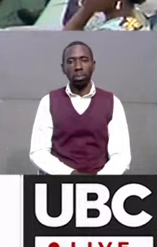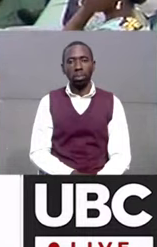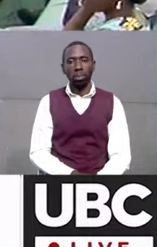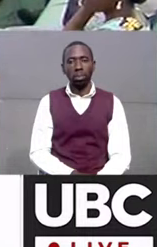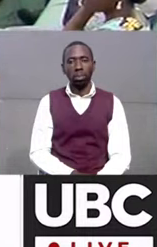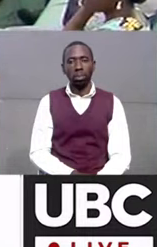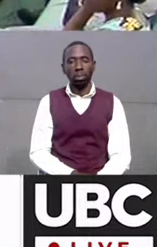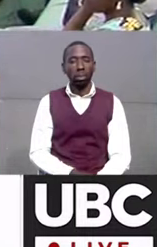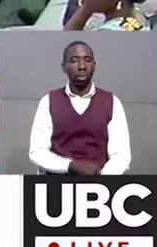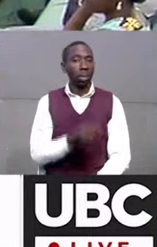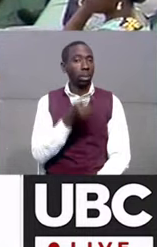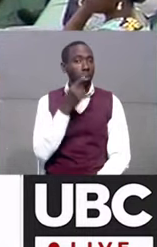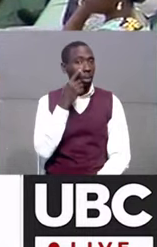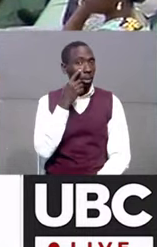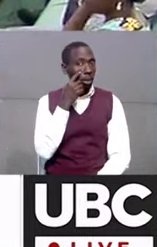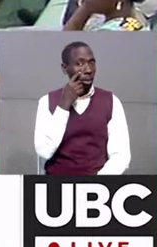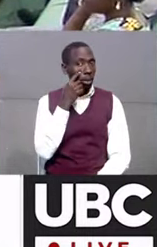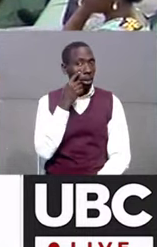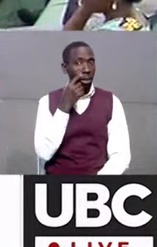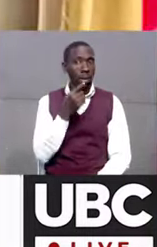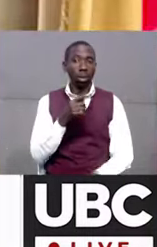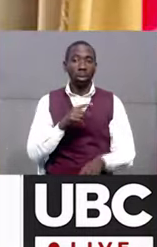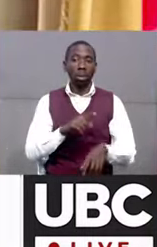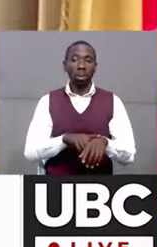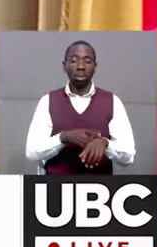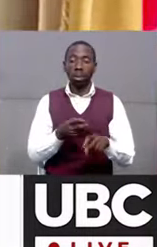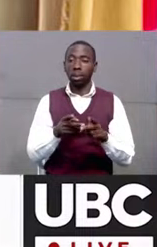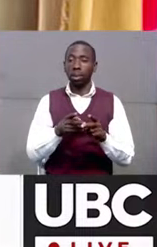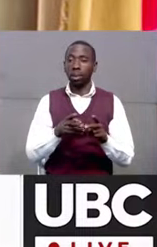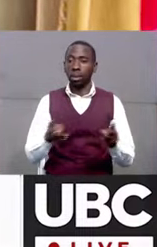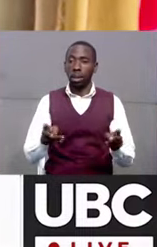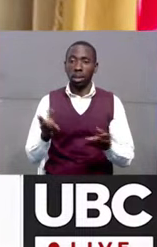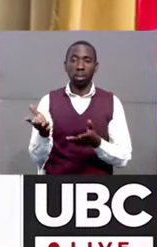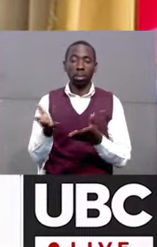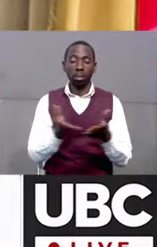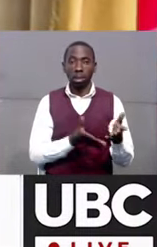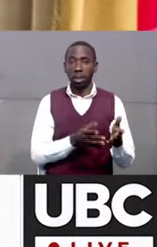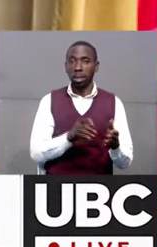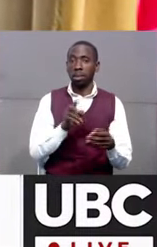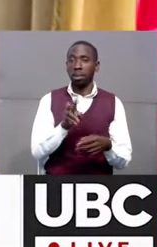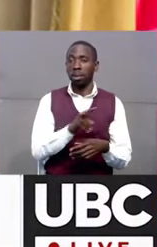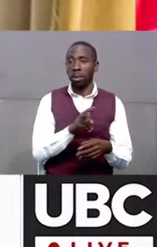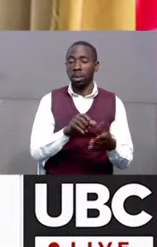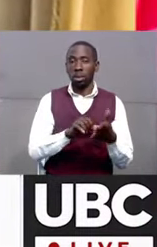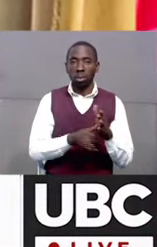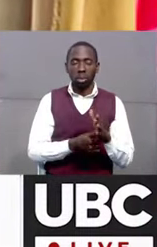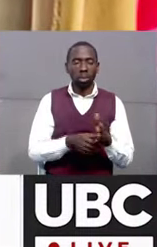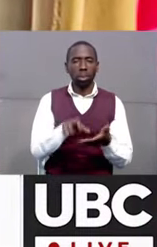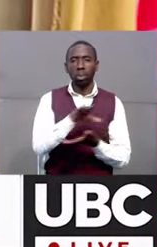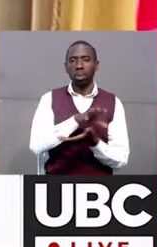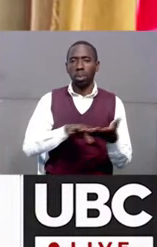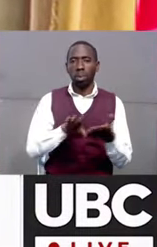You see, when you start bringing those things, you even disorganize. We don't even know where we are now.